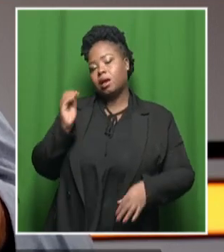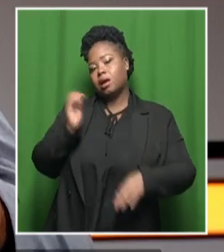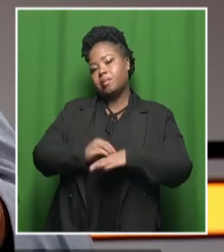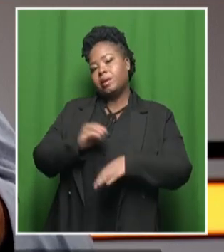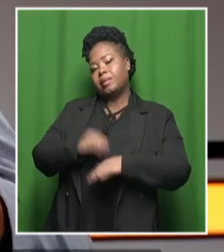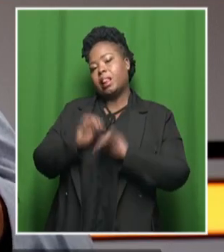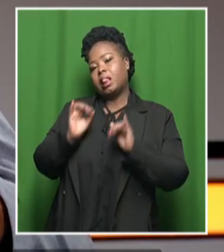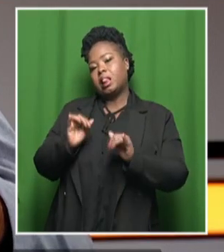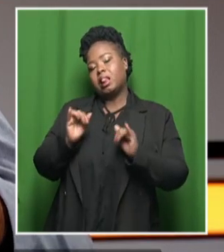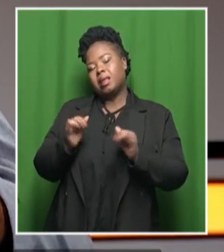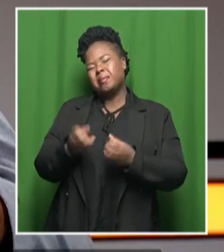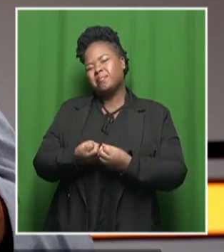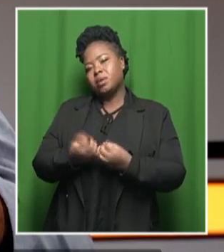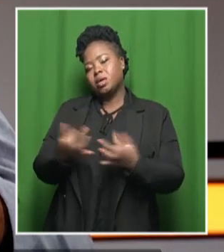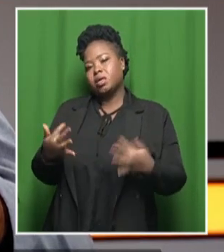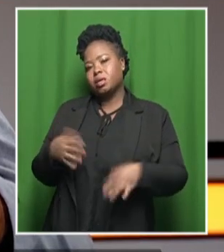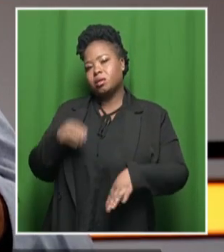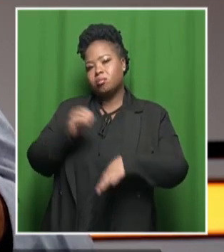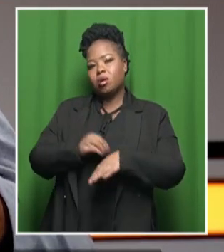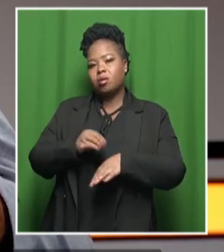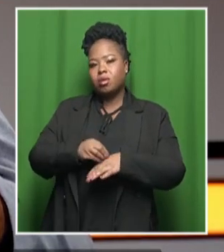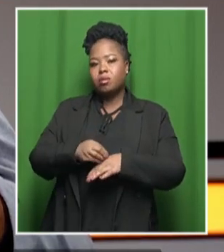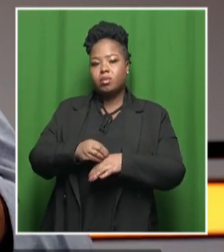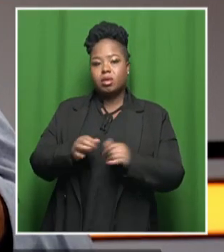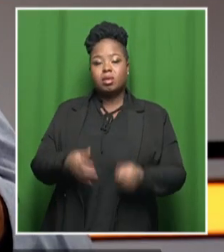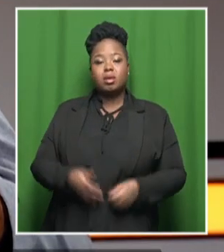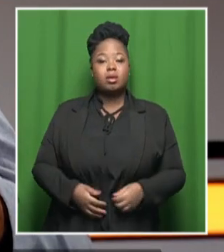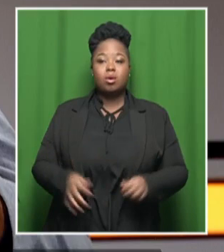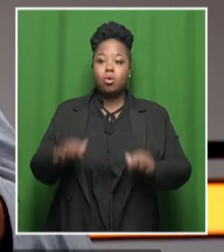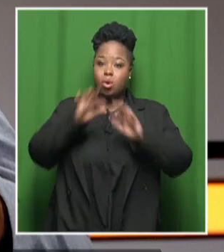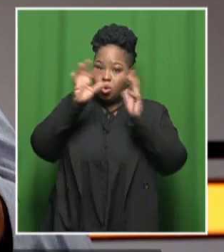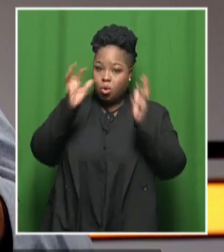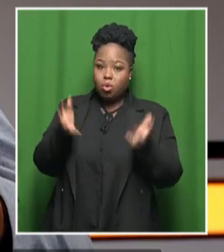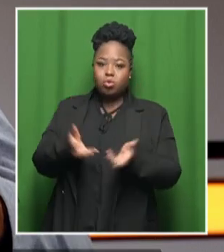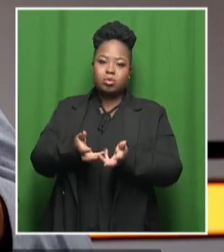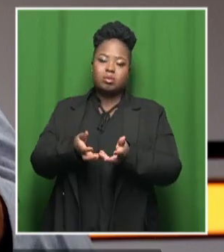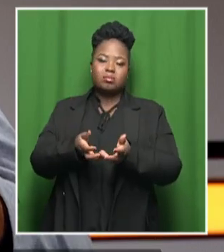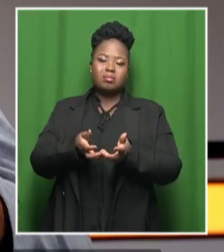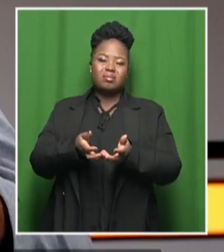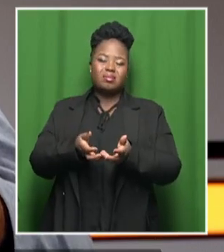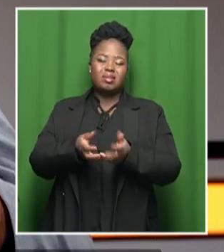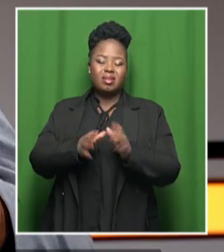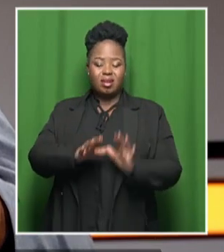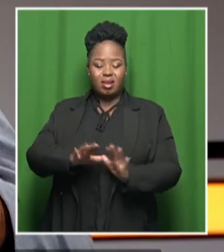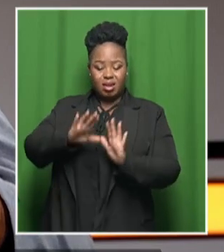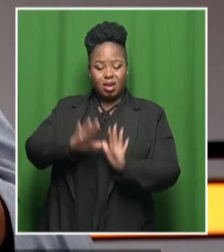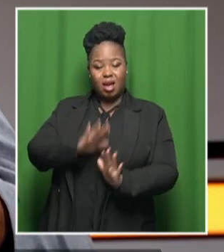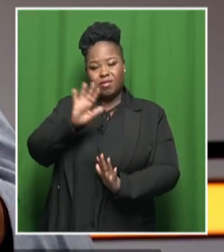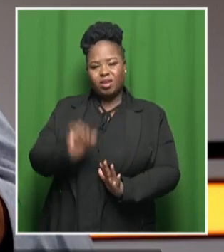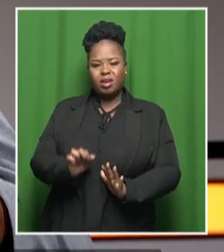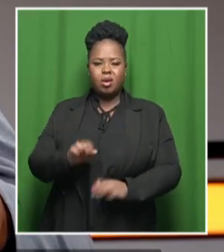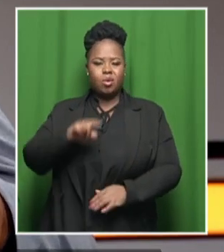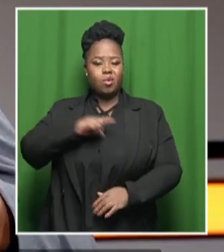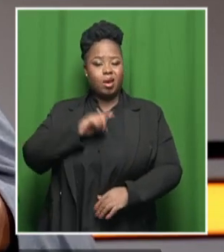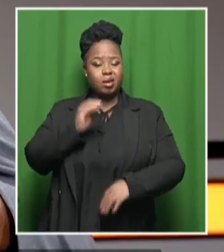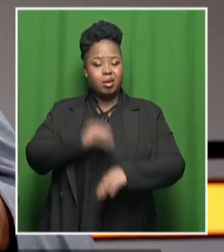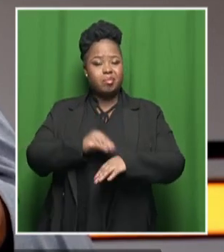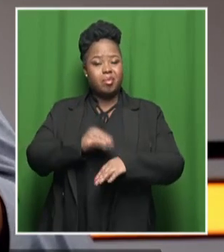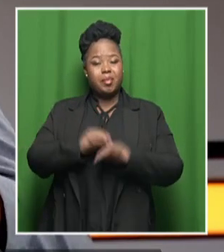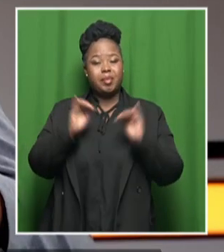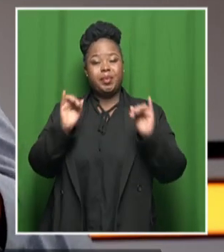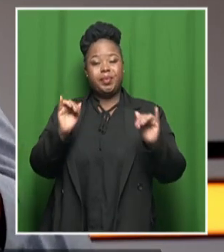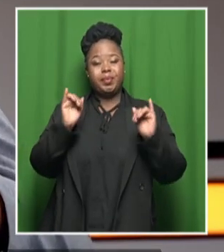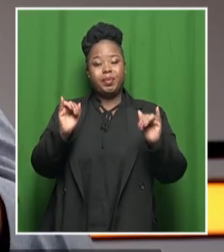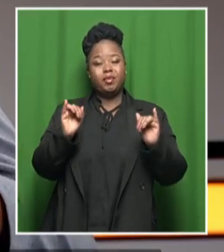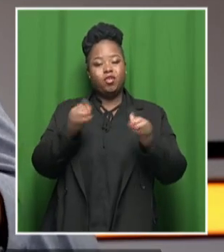crisis in many countries and globally on the continent. The crisis of democracy, the democratic